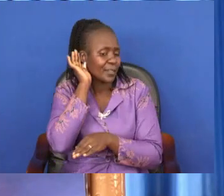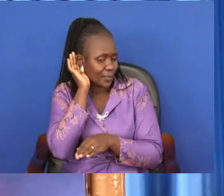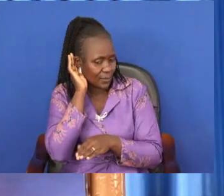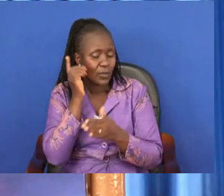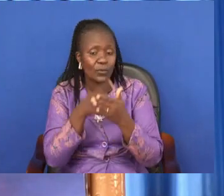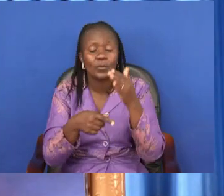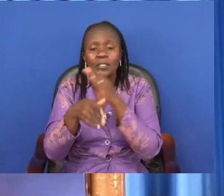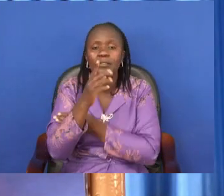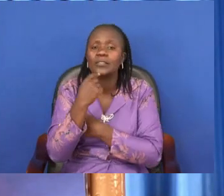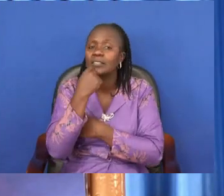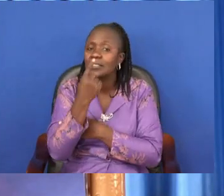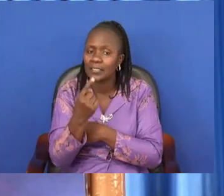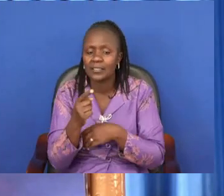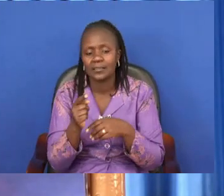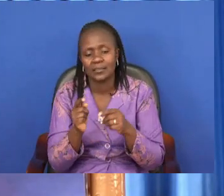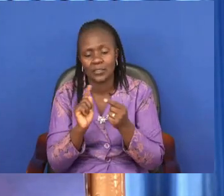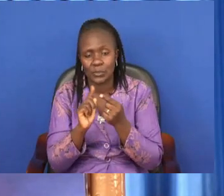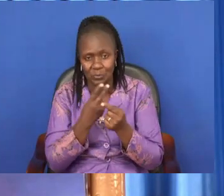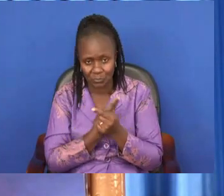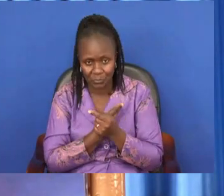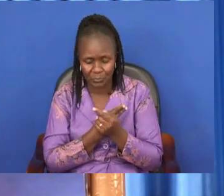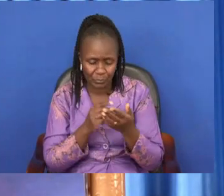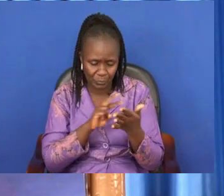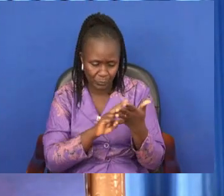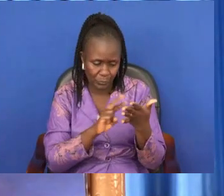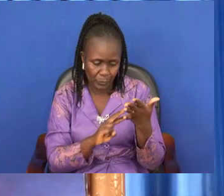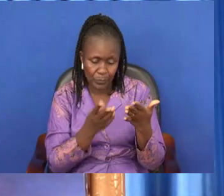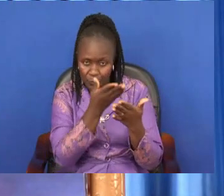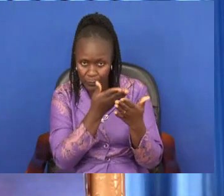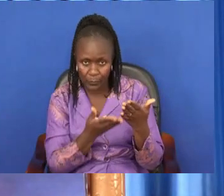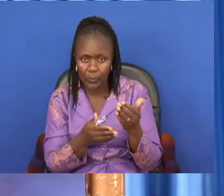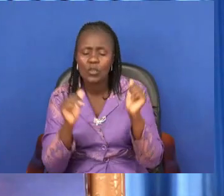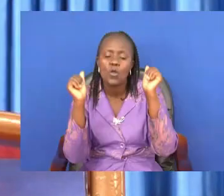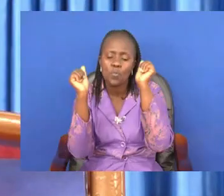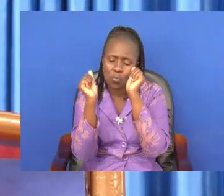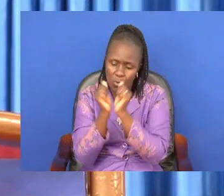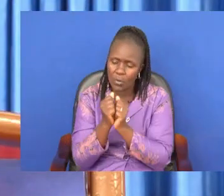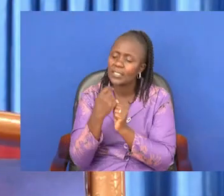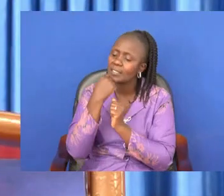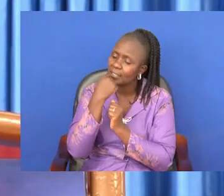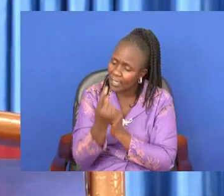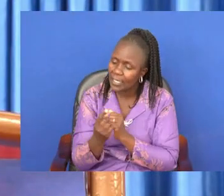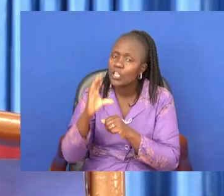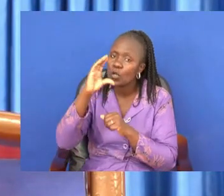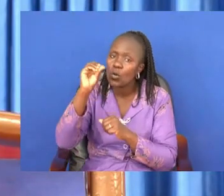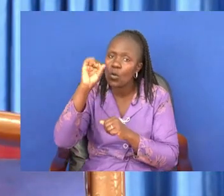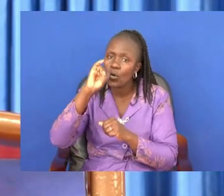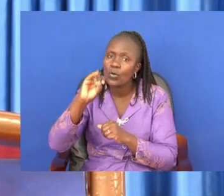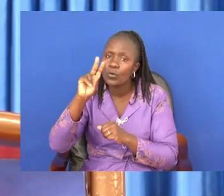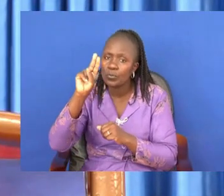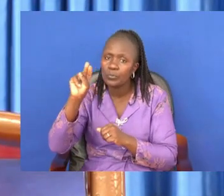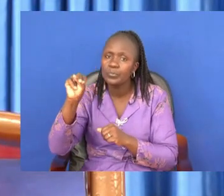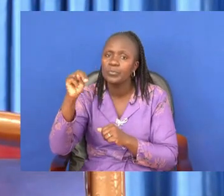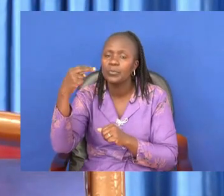what God is really speaking to us. Now, when you read through this passage, Paul is urging the Corinthians. He's urging